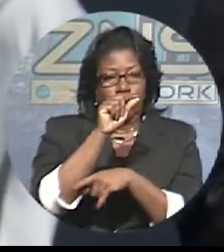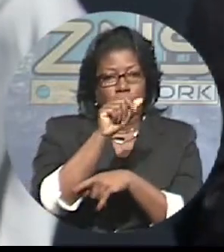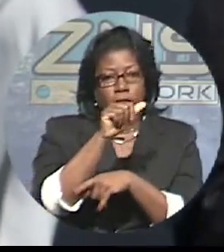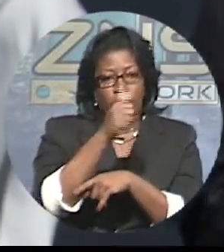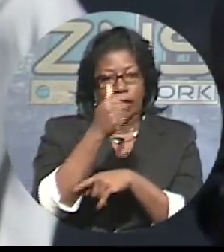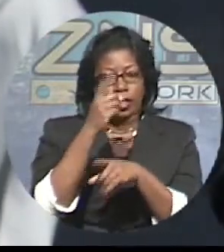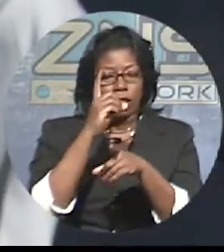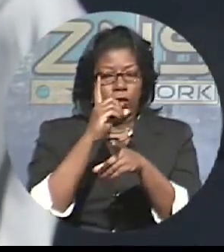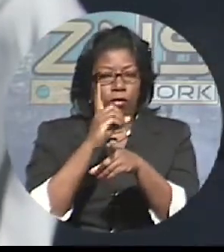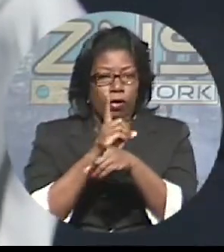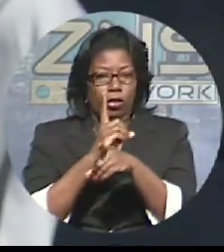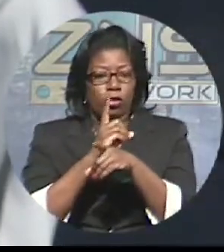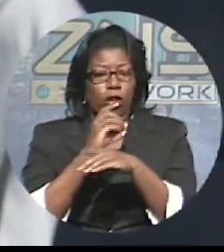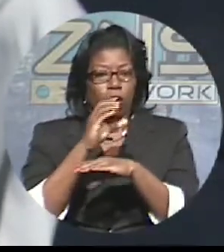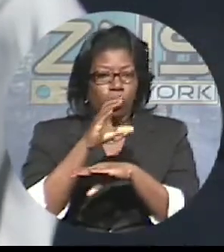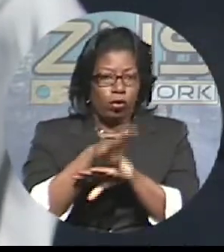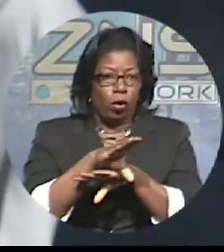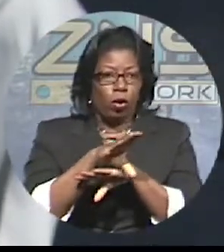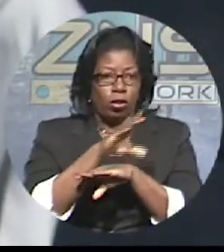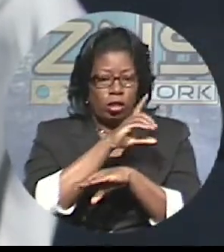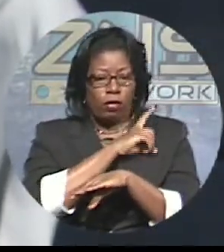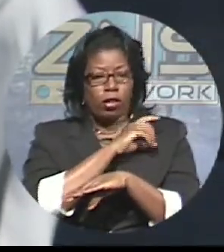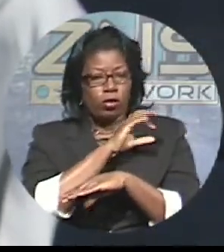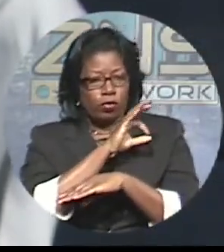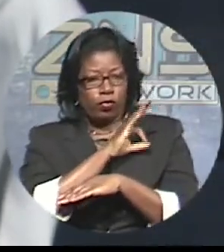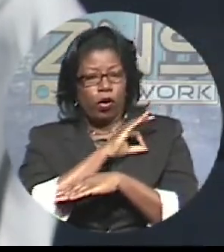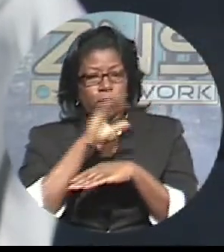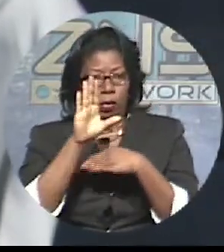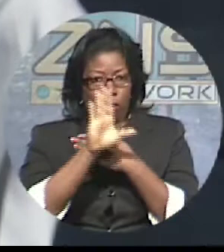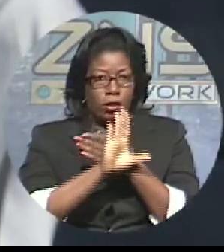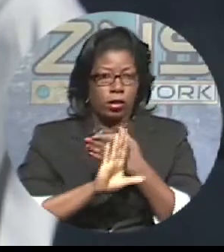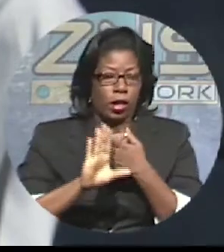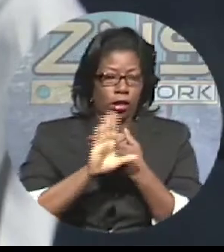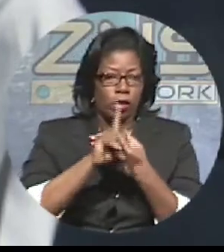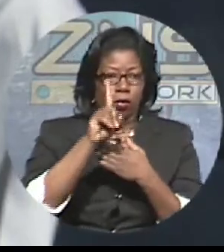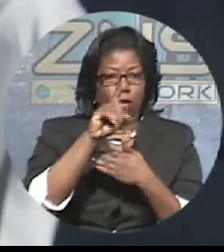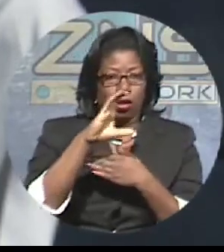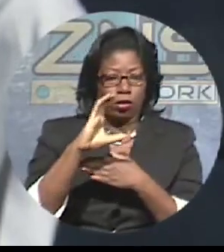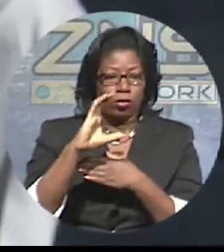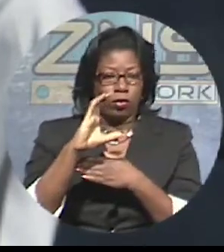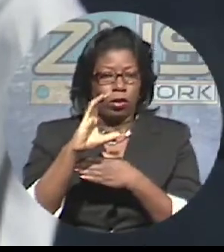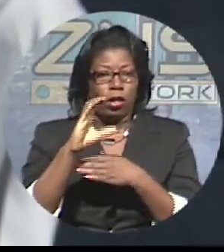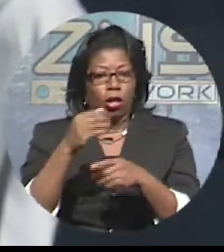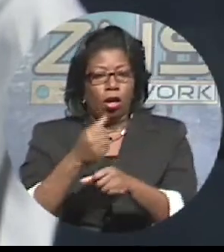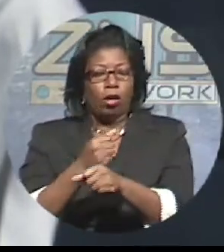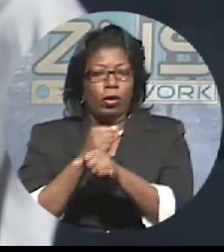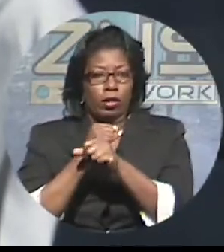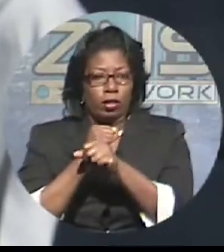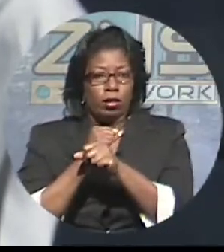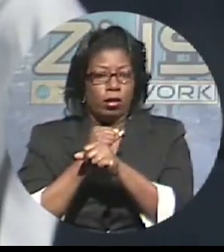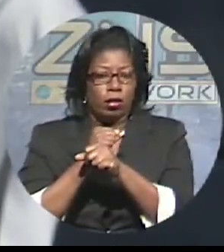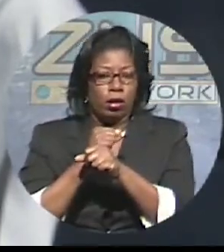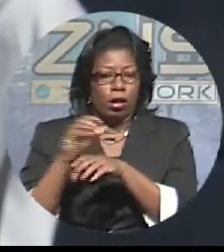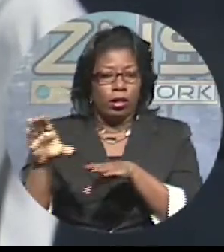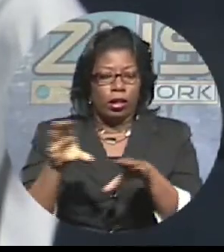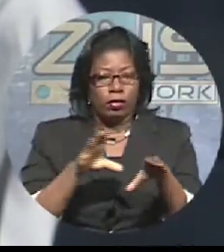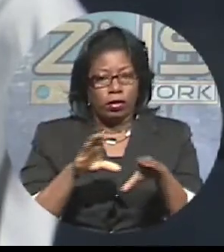has successfully interdicted more than 4,377 migrants at sea,